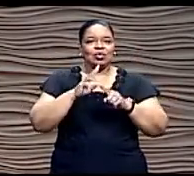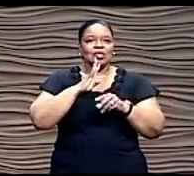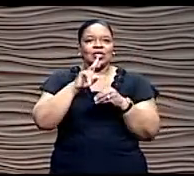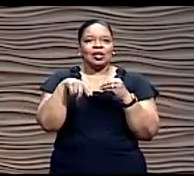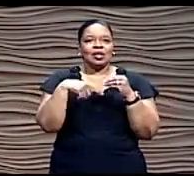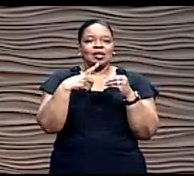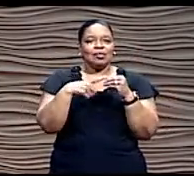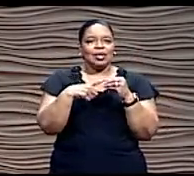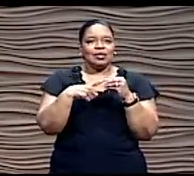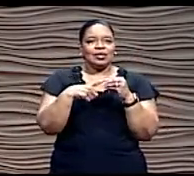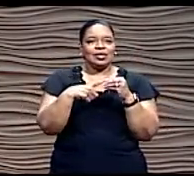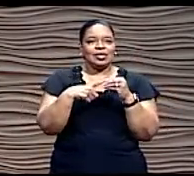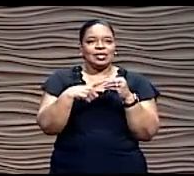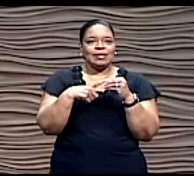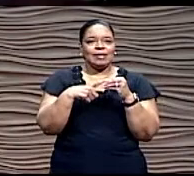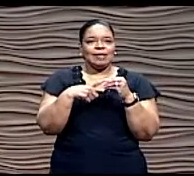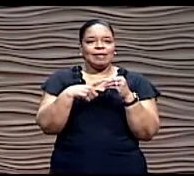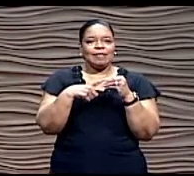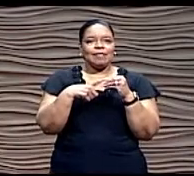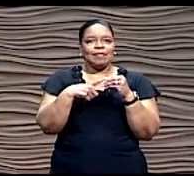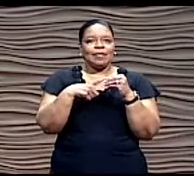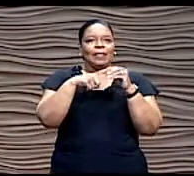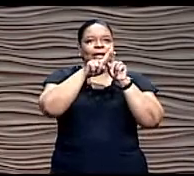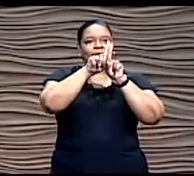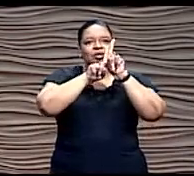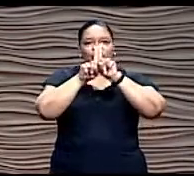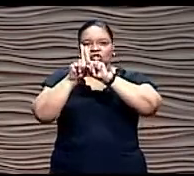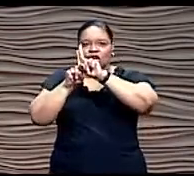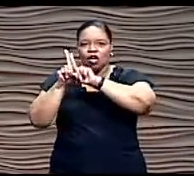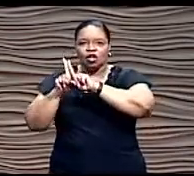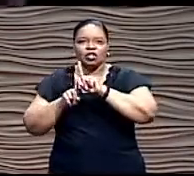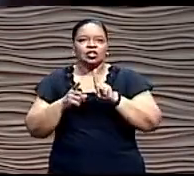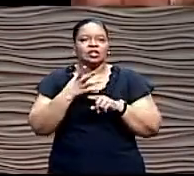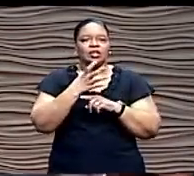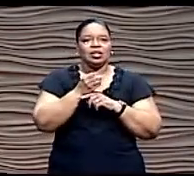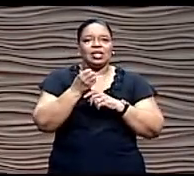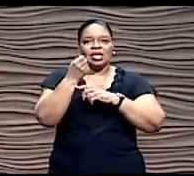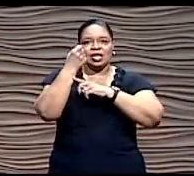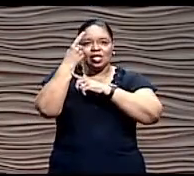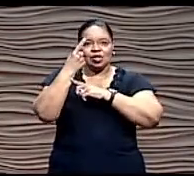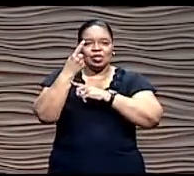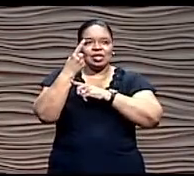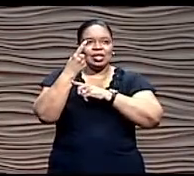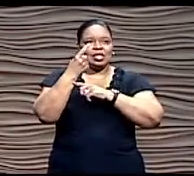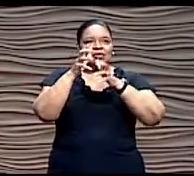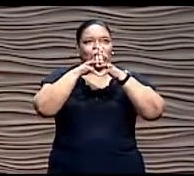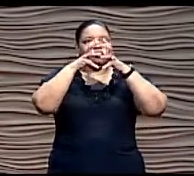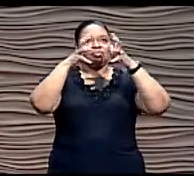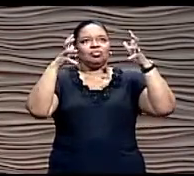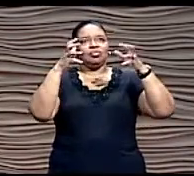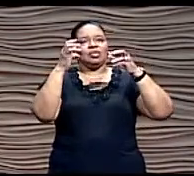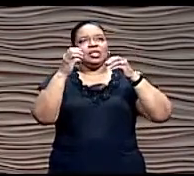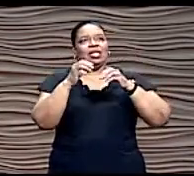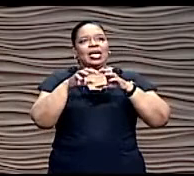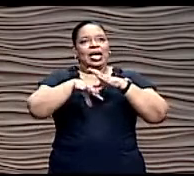understand the constellation or the universe.